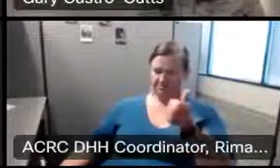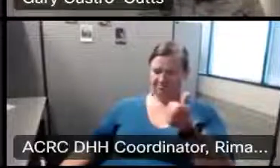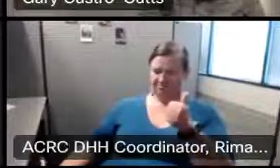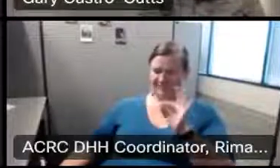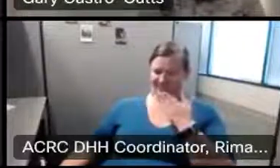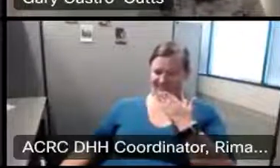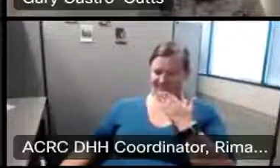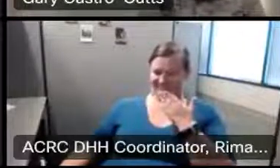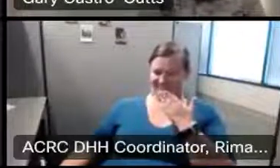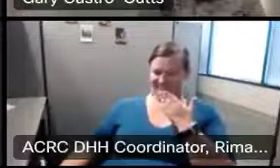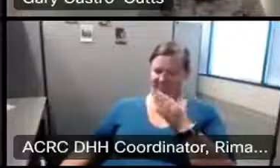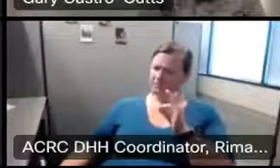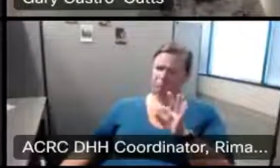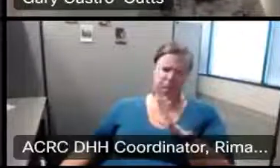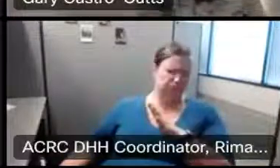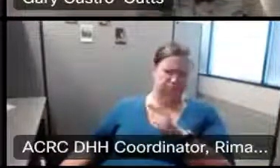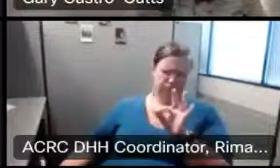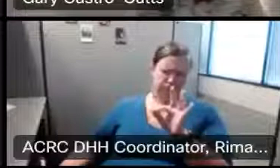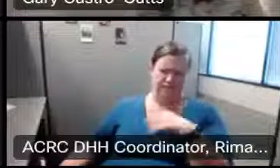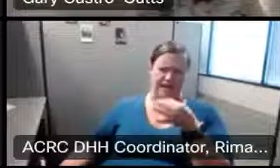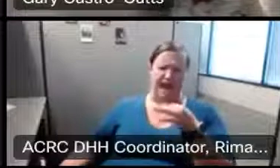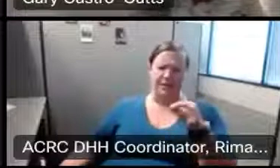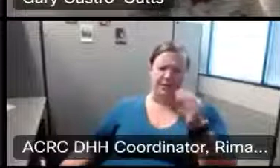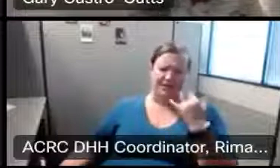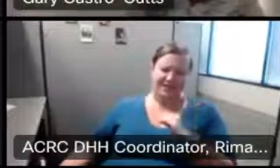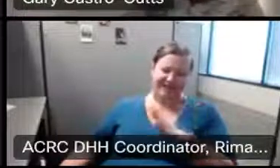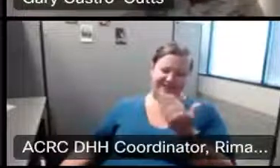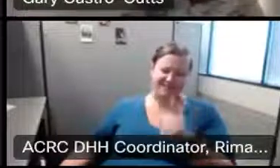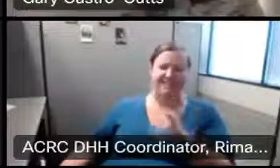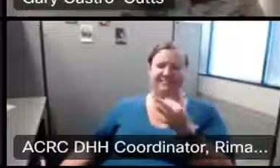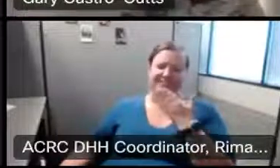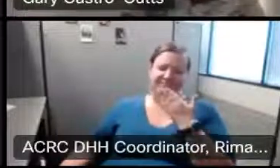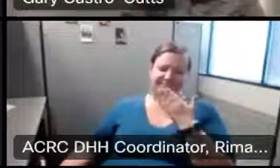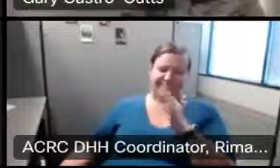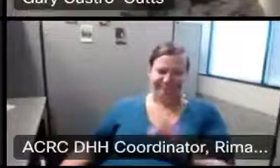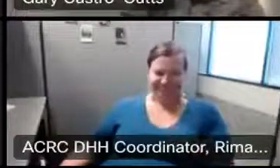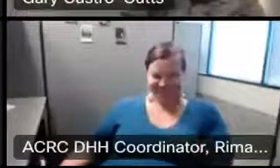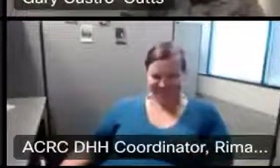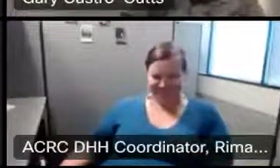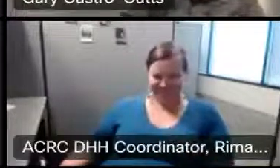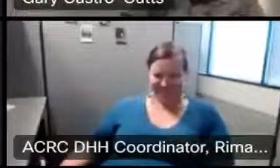populations not comfortable with having strangers in their home. So that